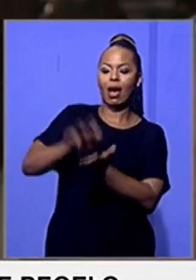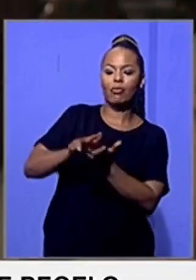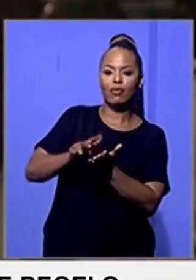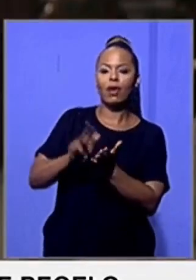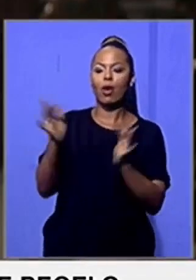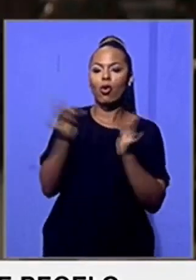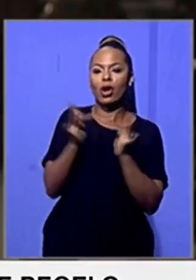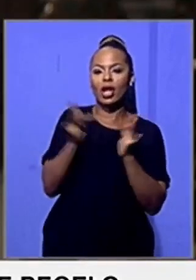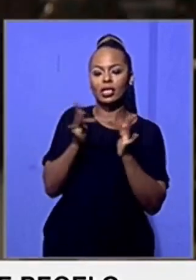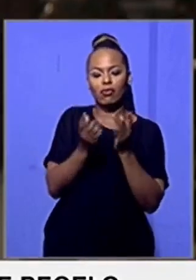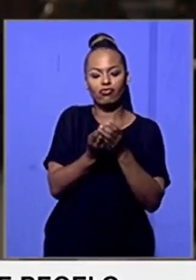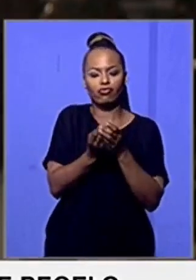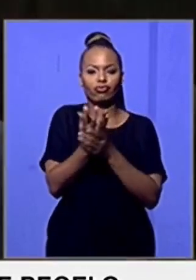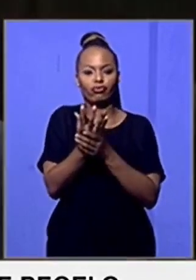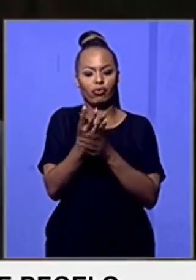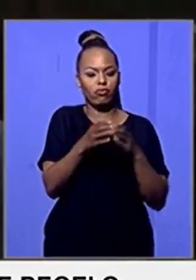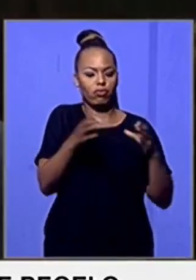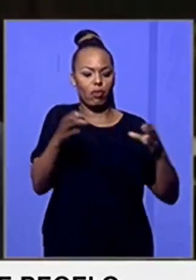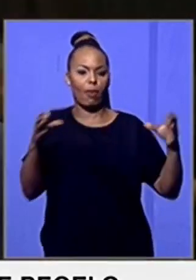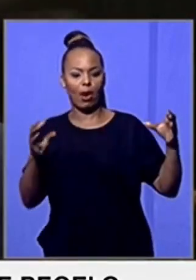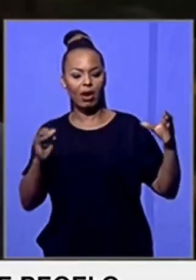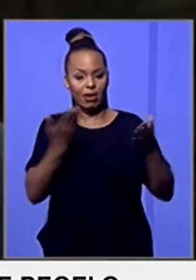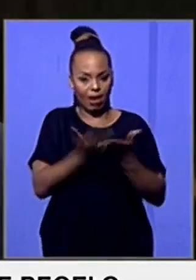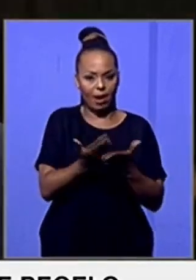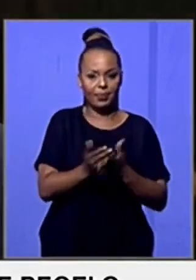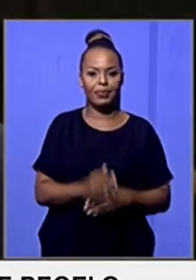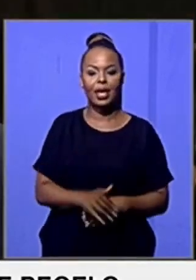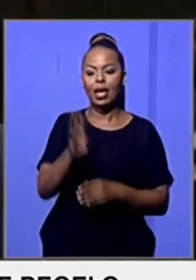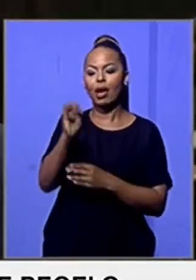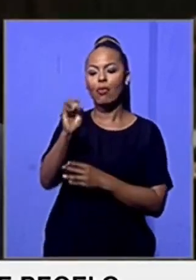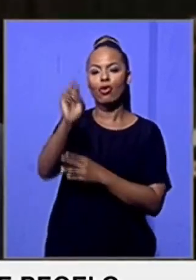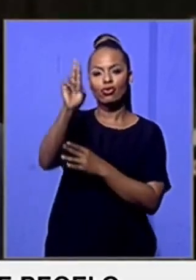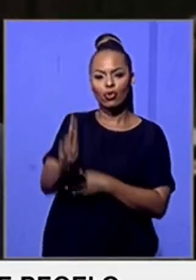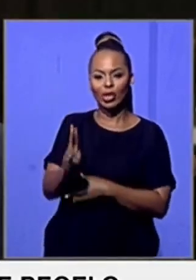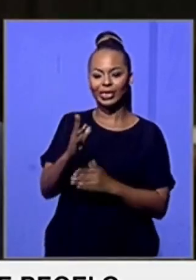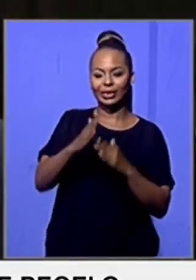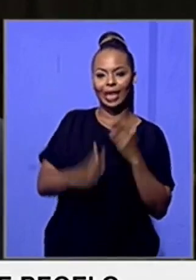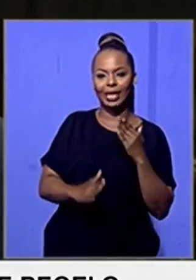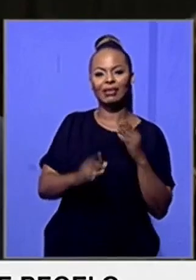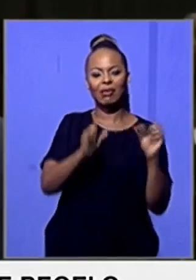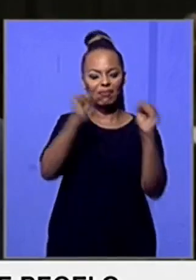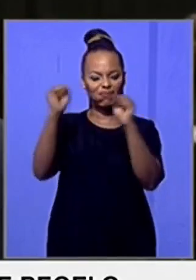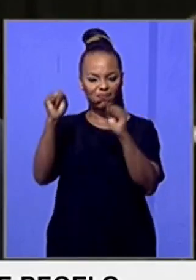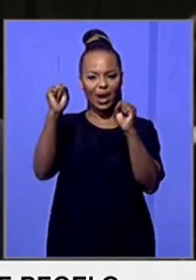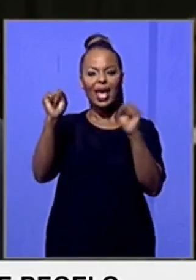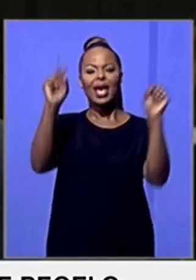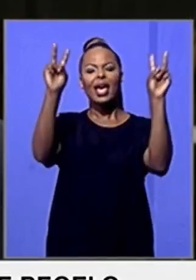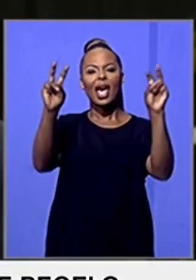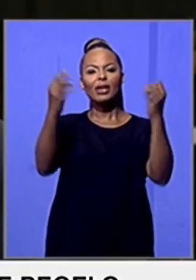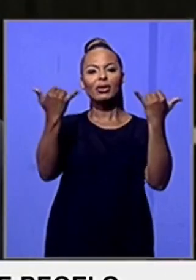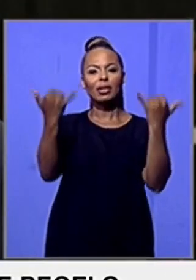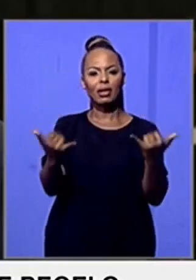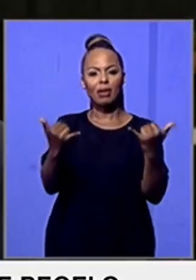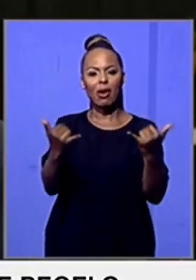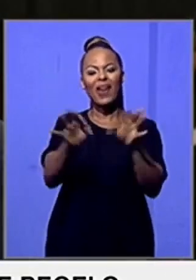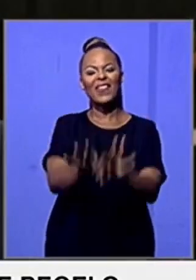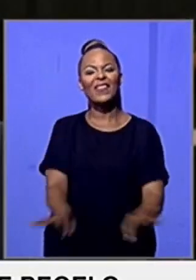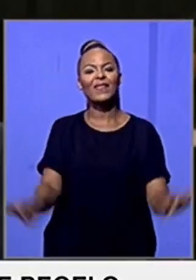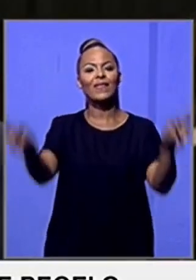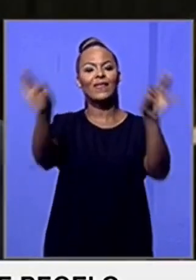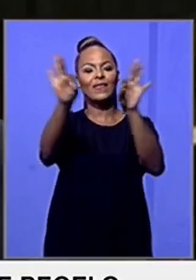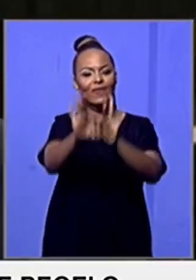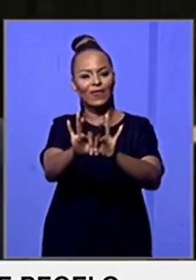connection grows quite substantially. We saw a number of MOUs signed, which again talks to the value that